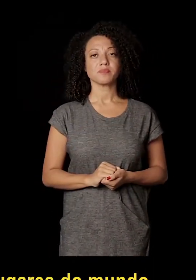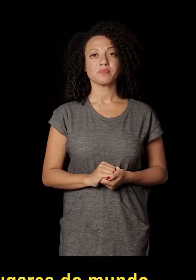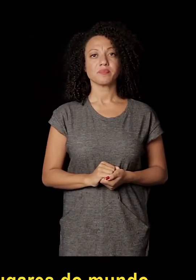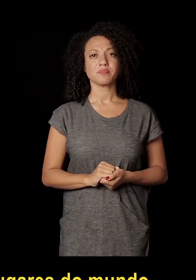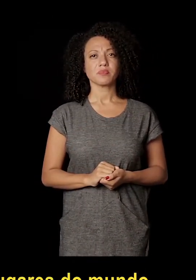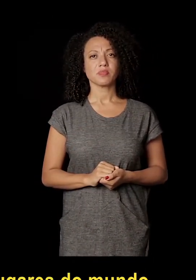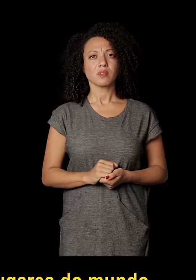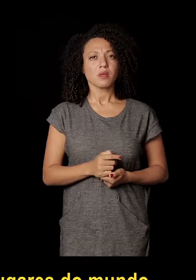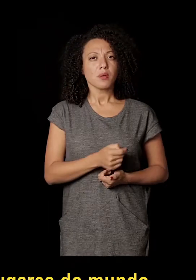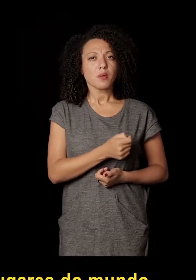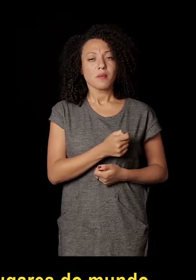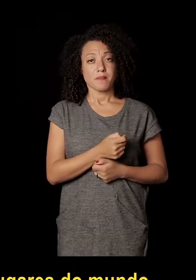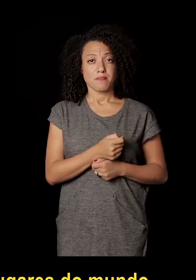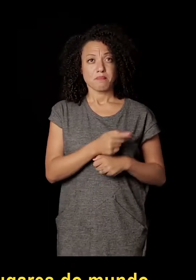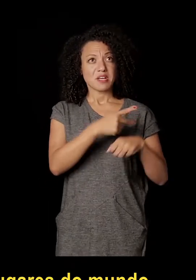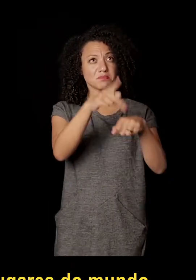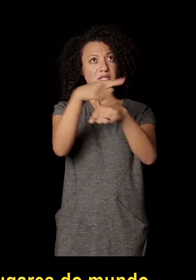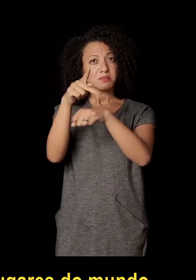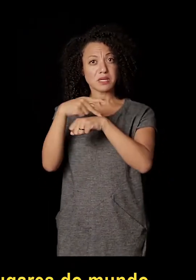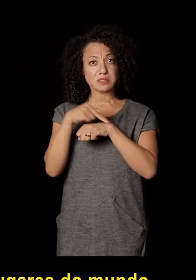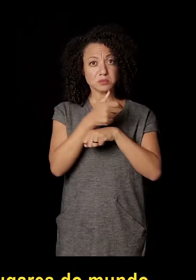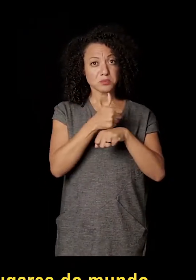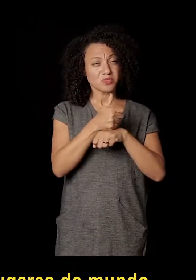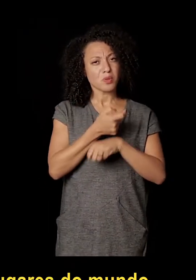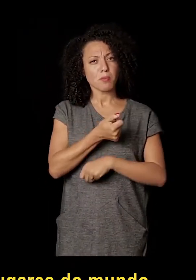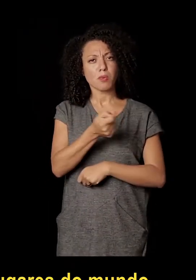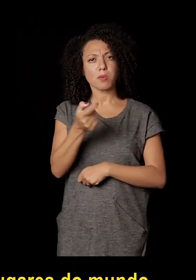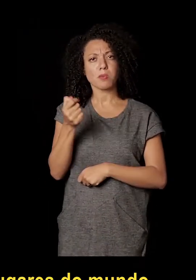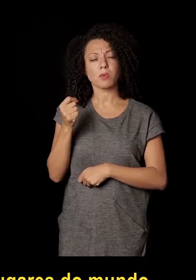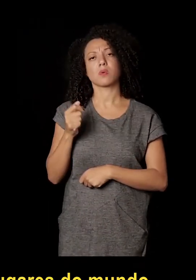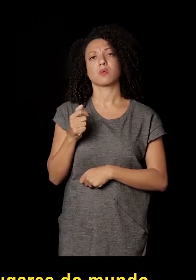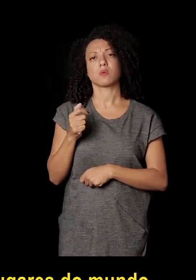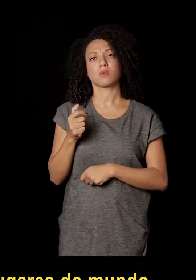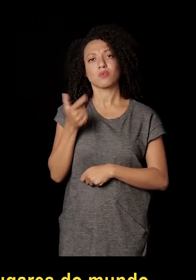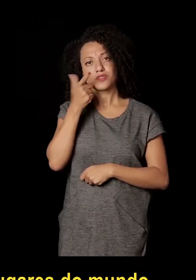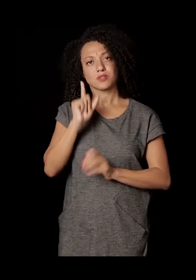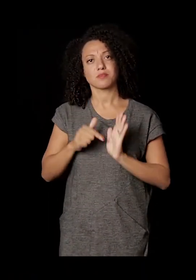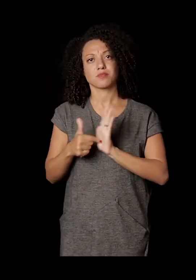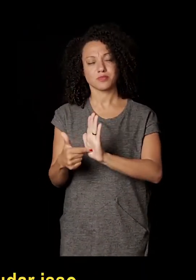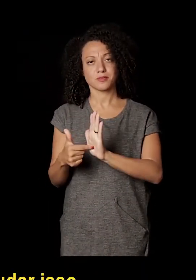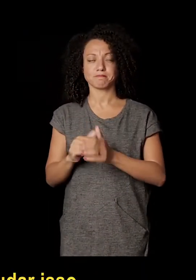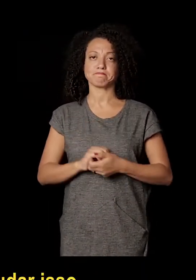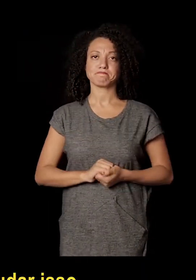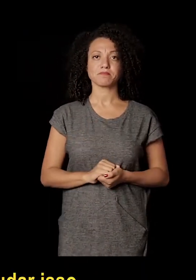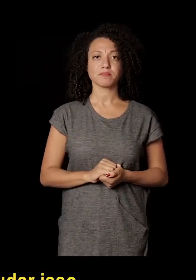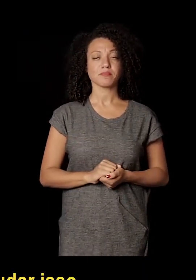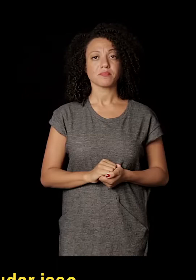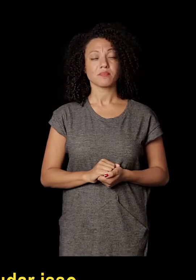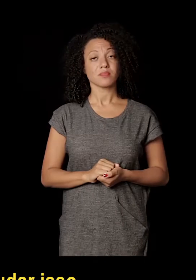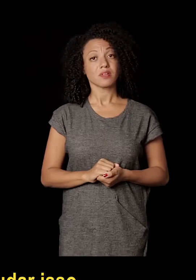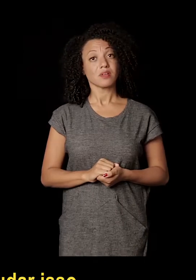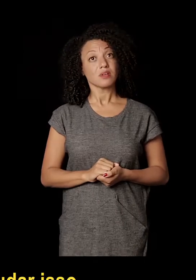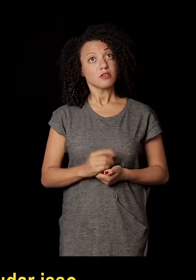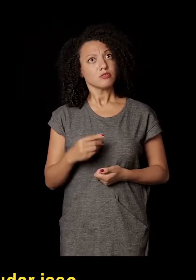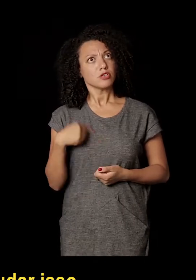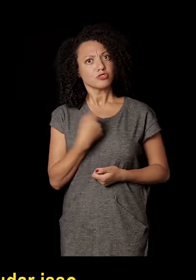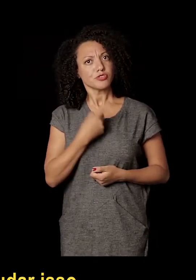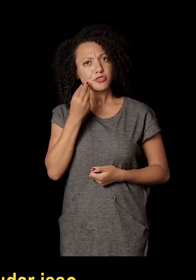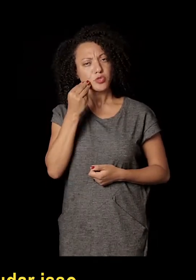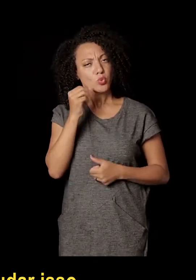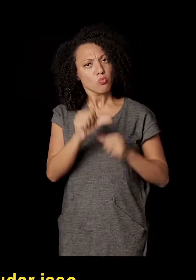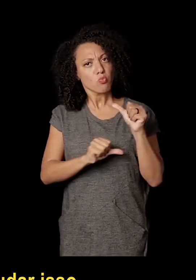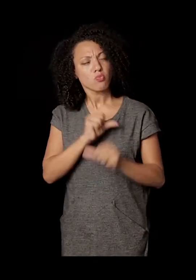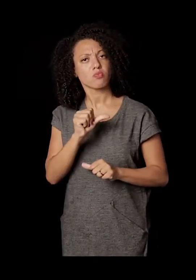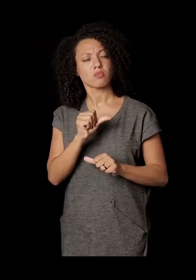there was very little work from anywhere else in the world that was shown. So we wanted to try to change